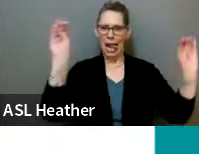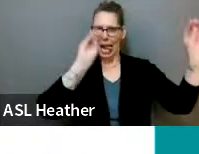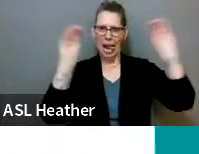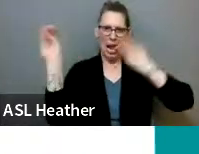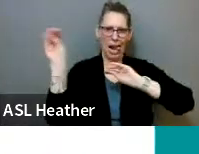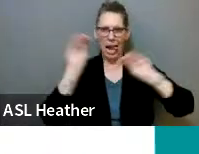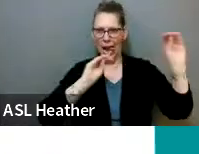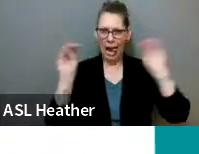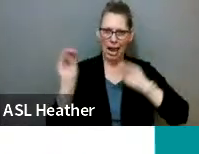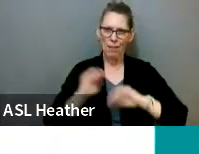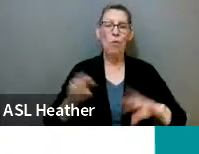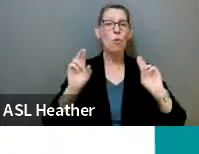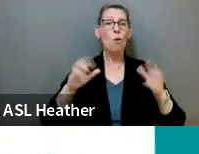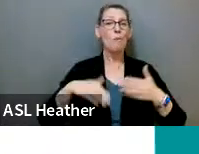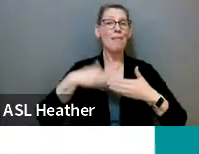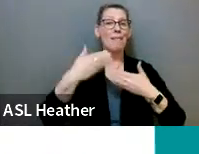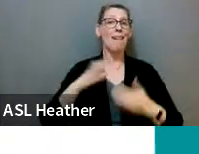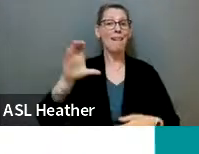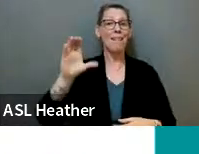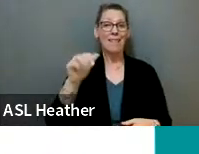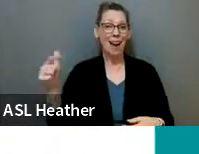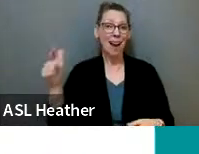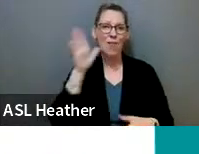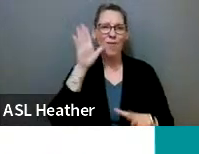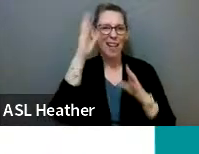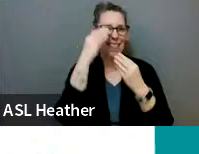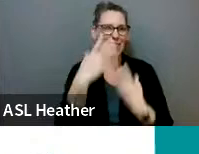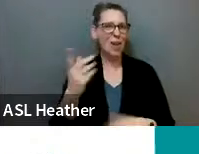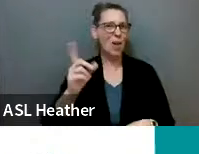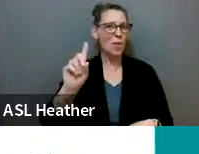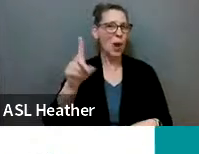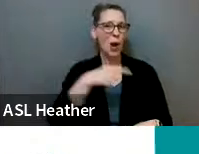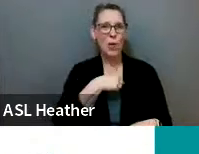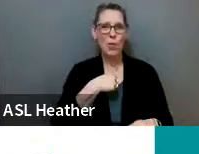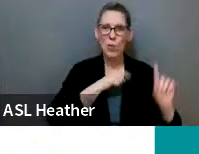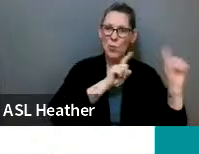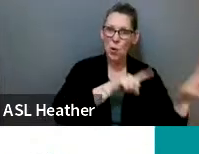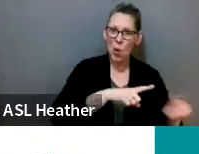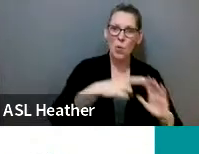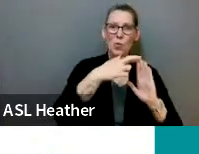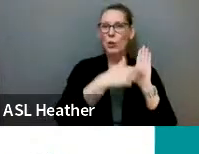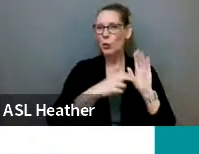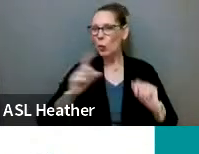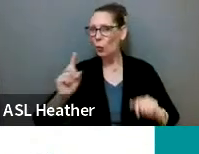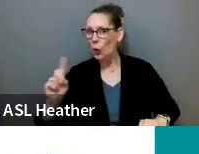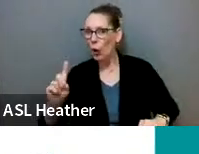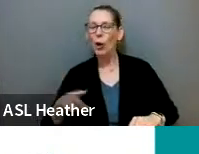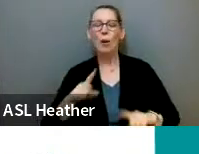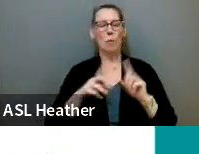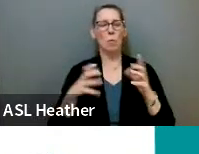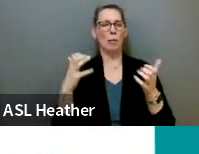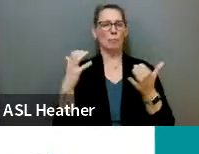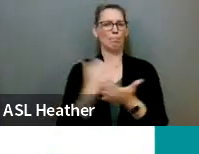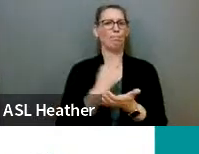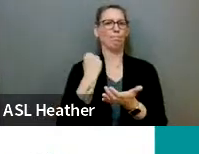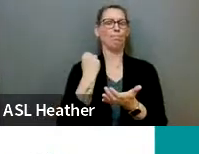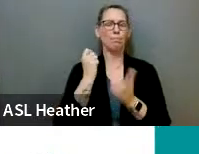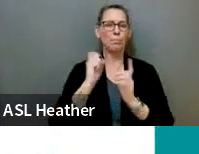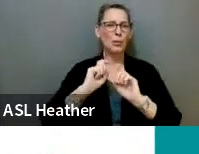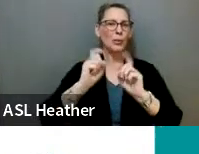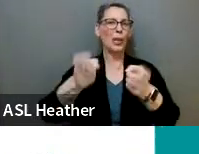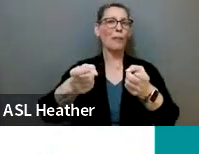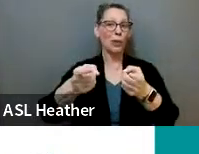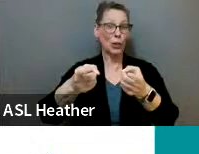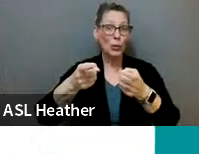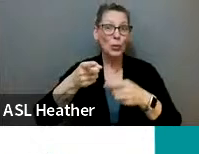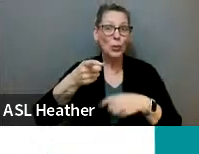next CAG, we'll be able to tell you exactly where we're going and where we registered at. But we wanted to take this time and opportunity to give you